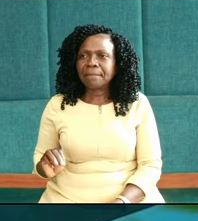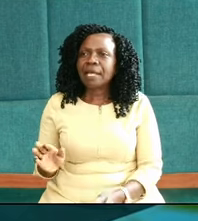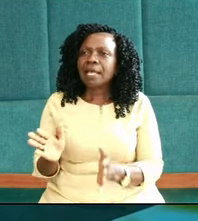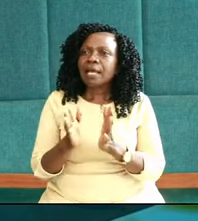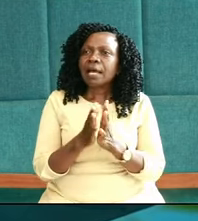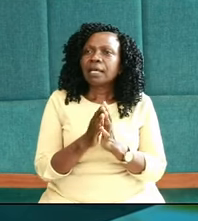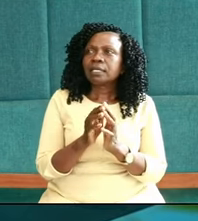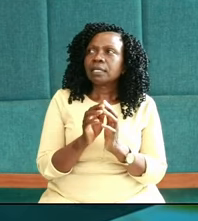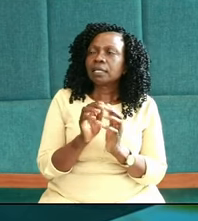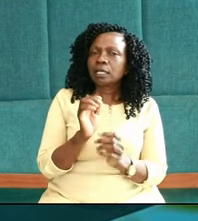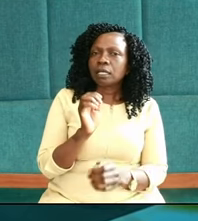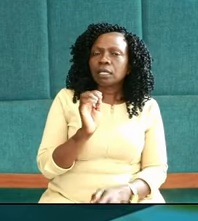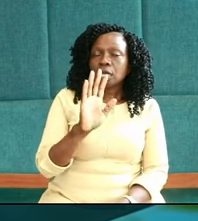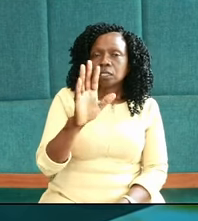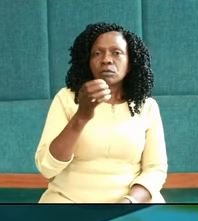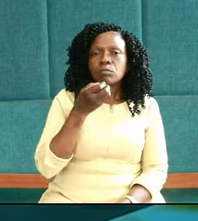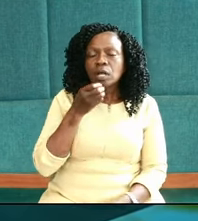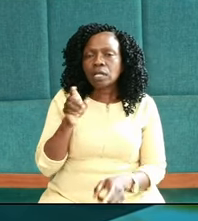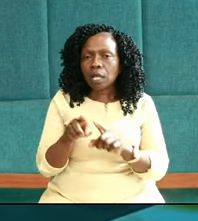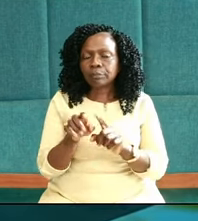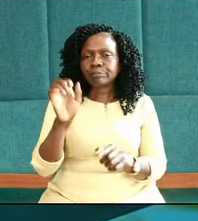And his brother Simon